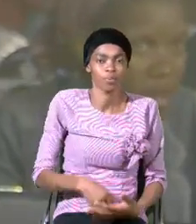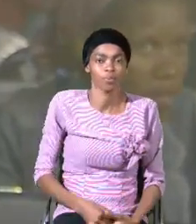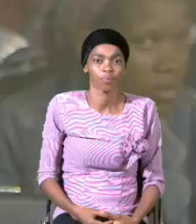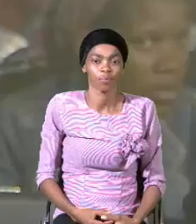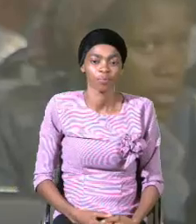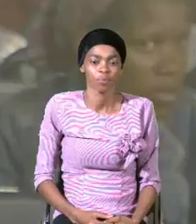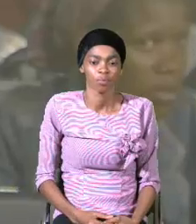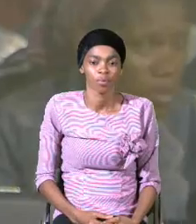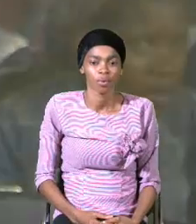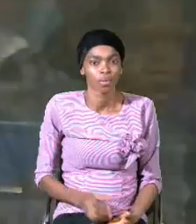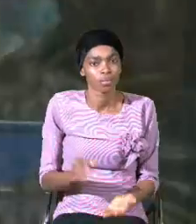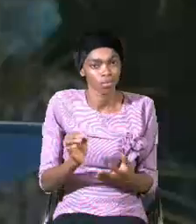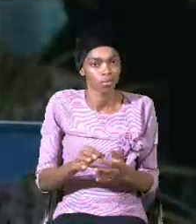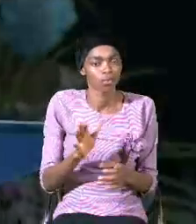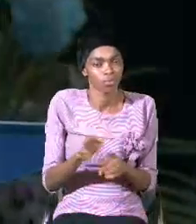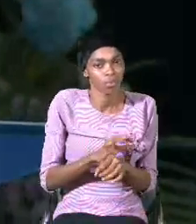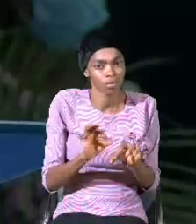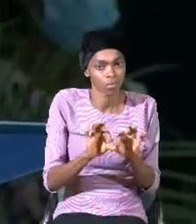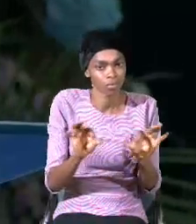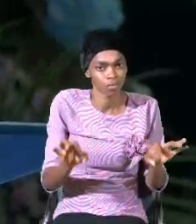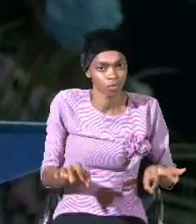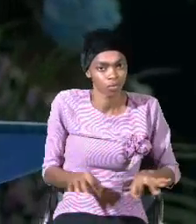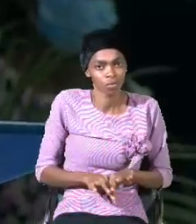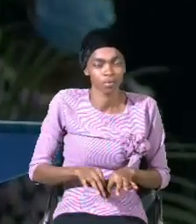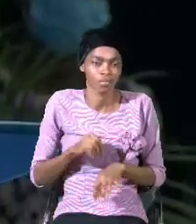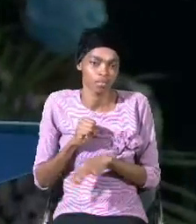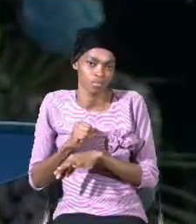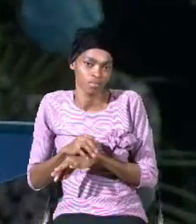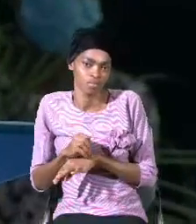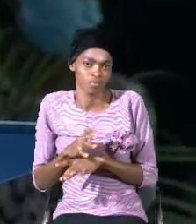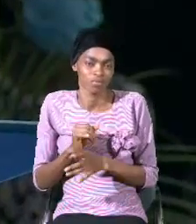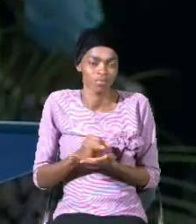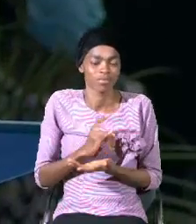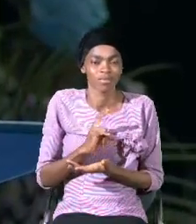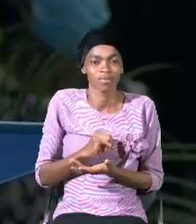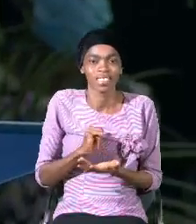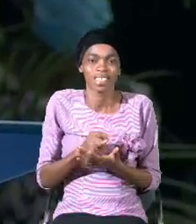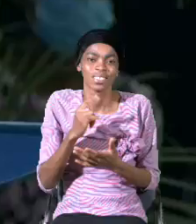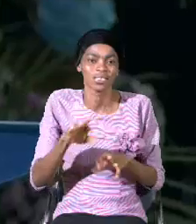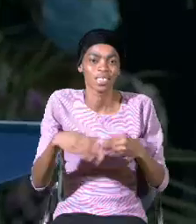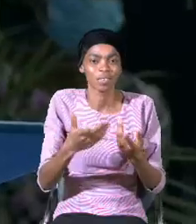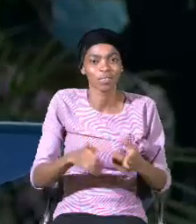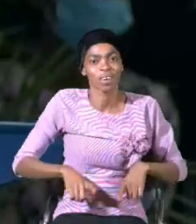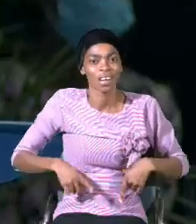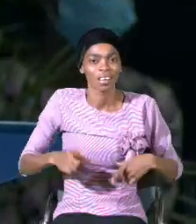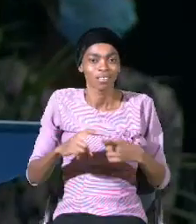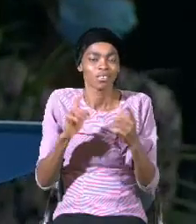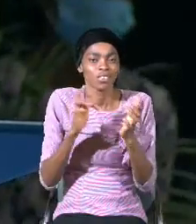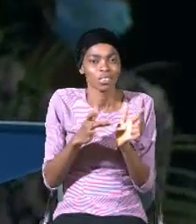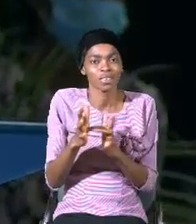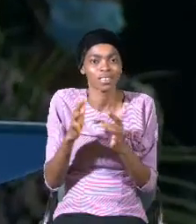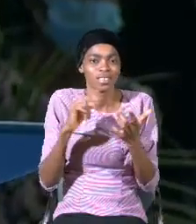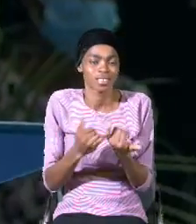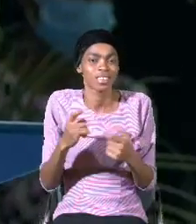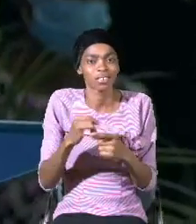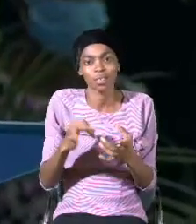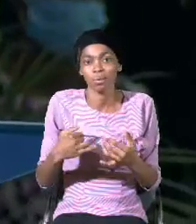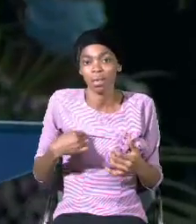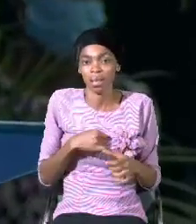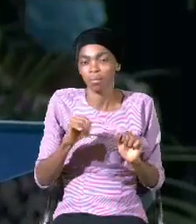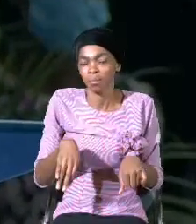+234 915 444 9263. Fill the forms, provide your information so that we can be of great help and support for